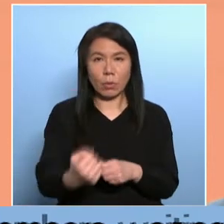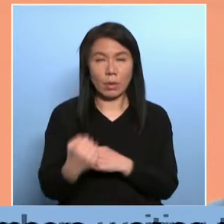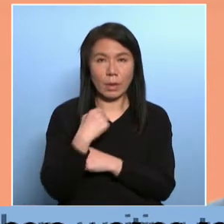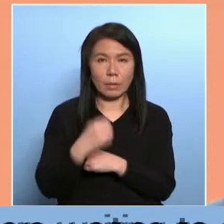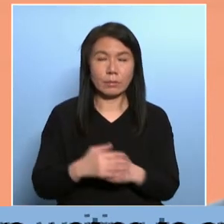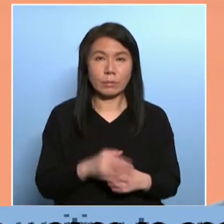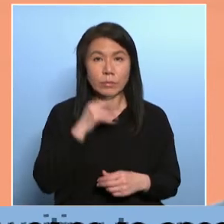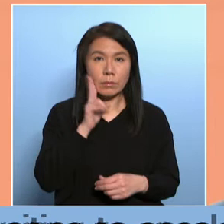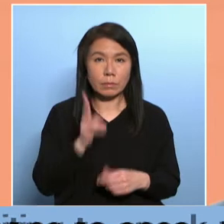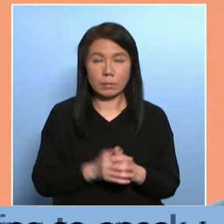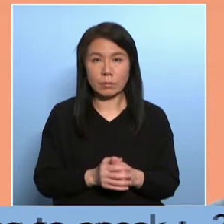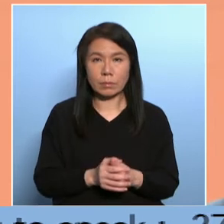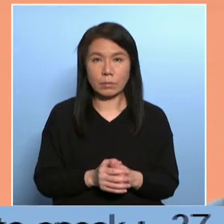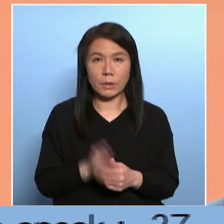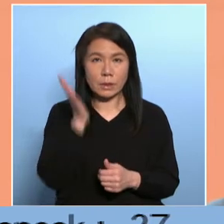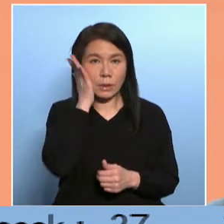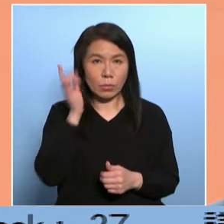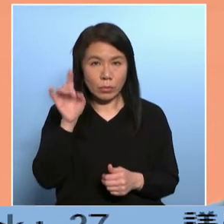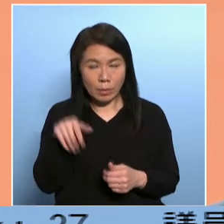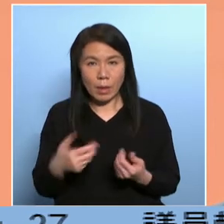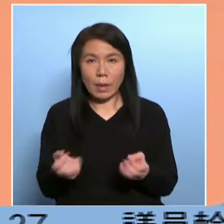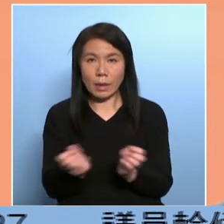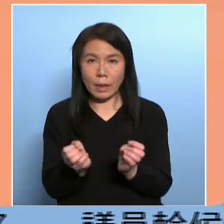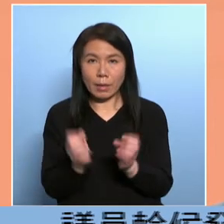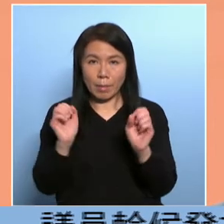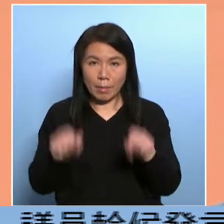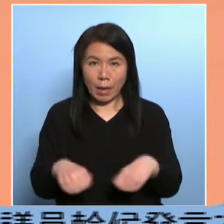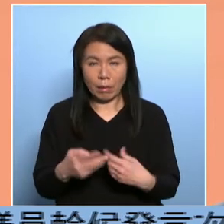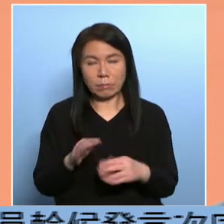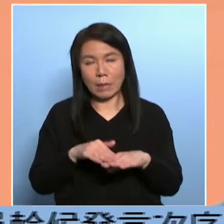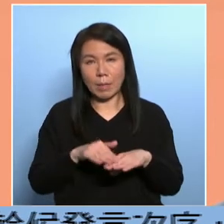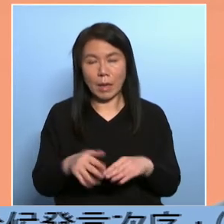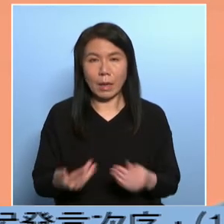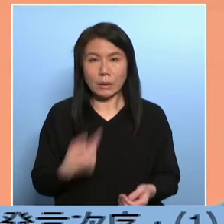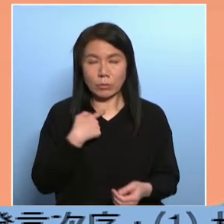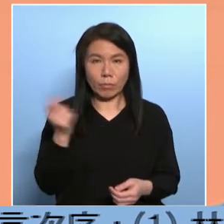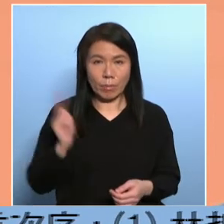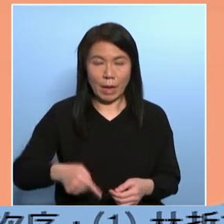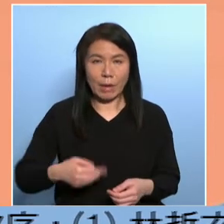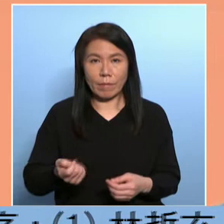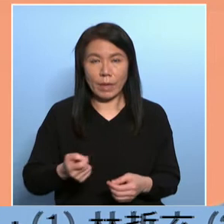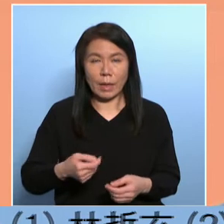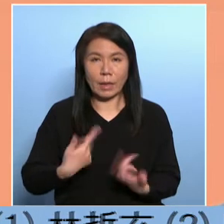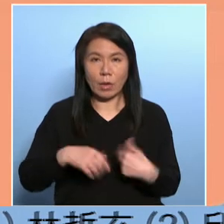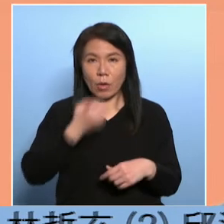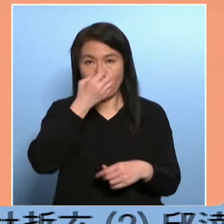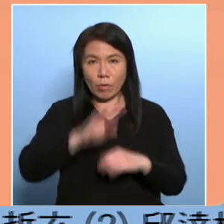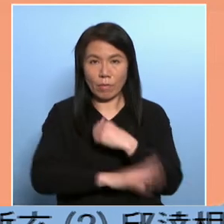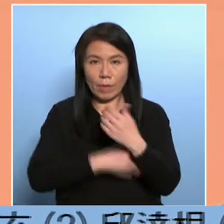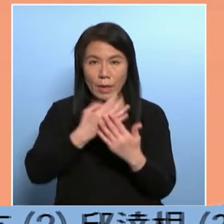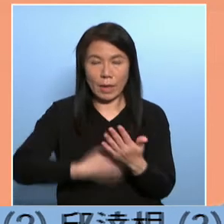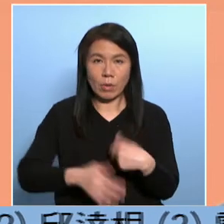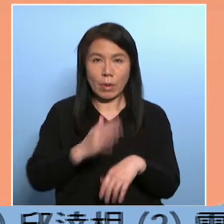of Omicron, and therefore the administration will have to work doubly hard. And if we have not been able to reach an agreement with the hotel